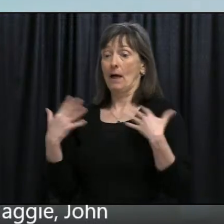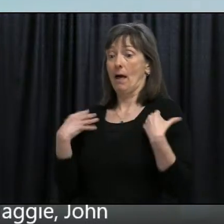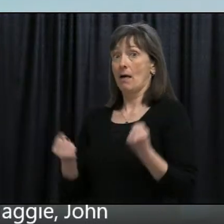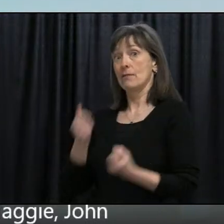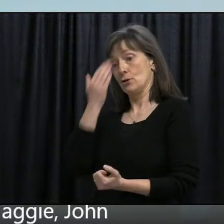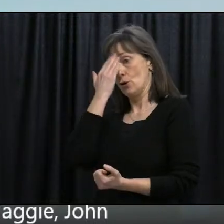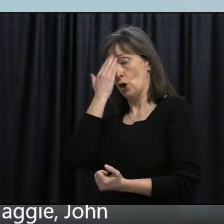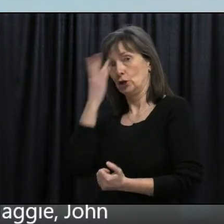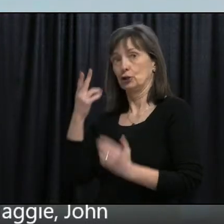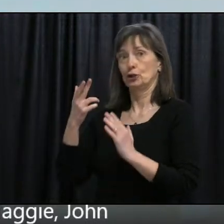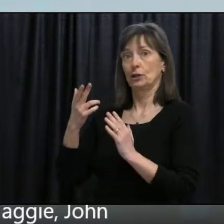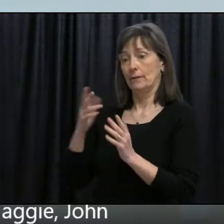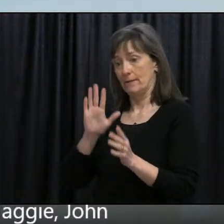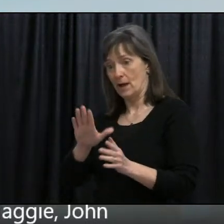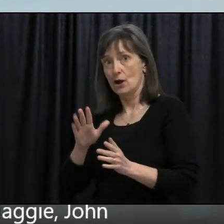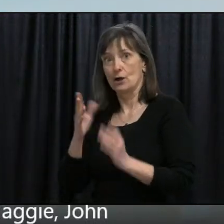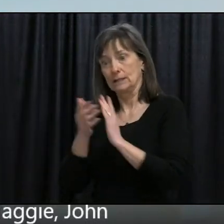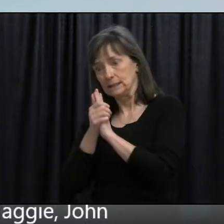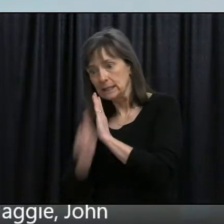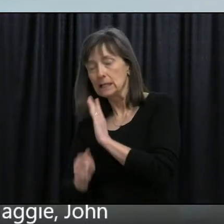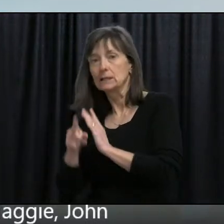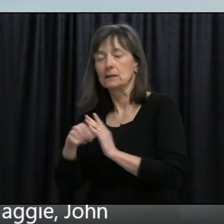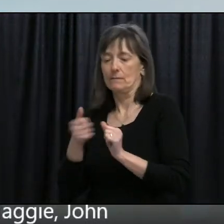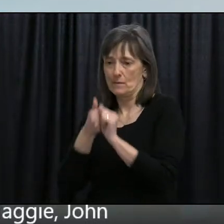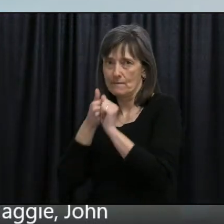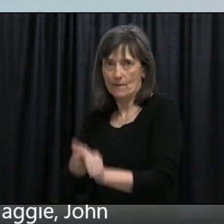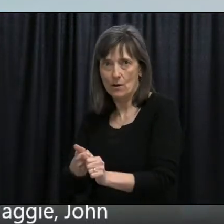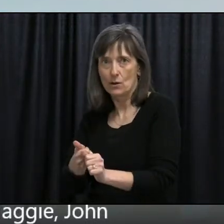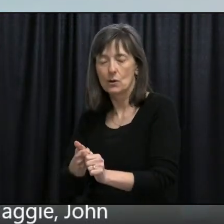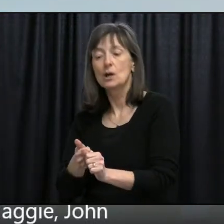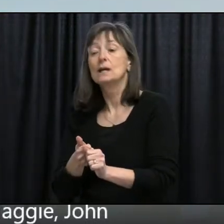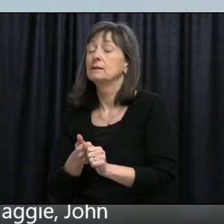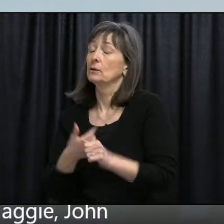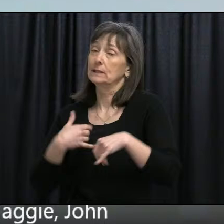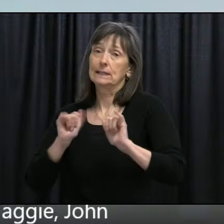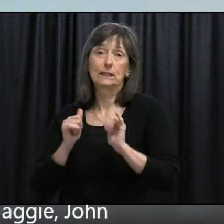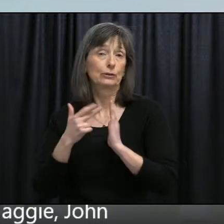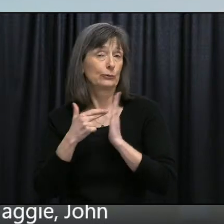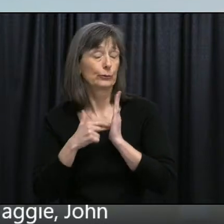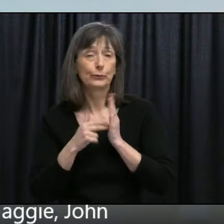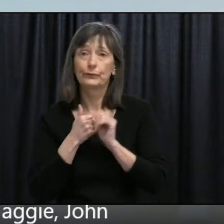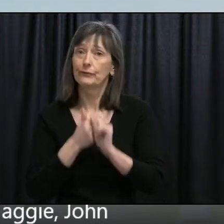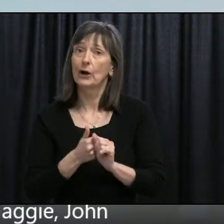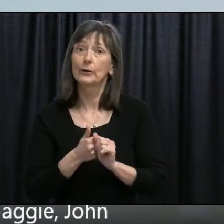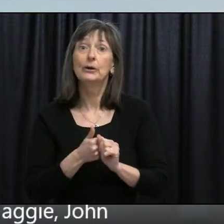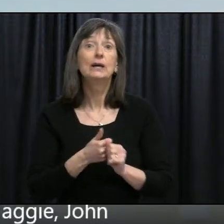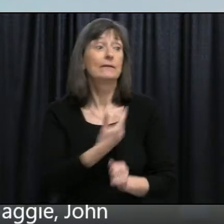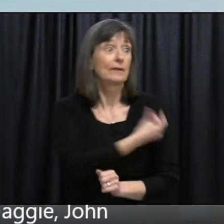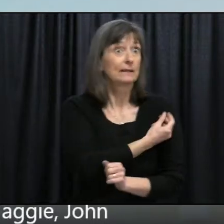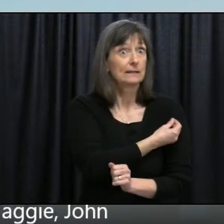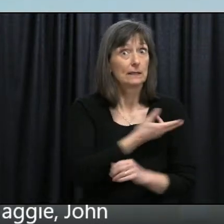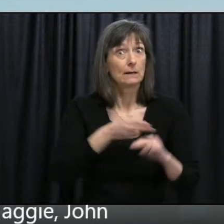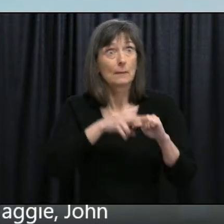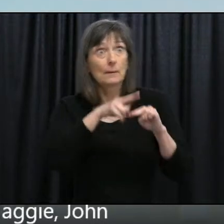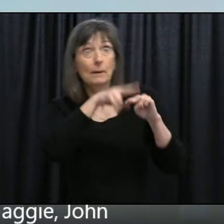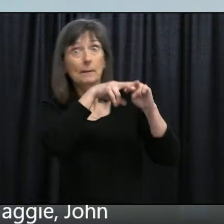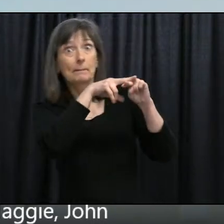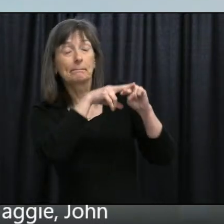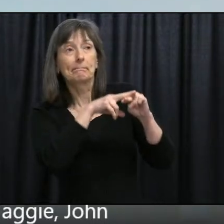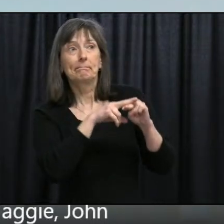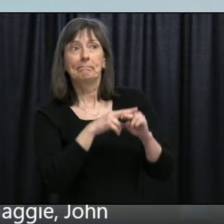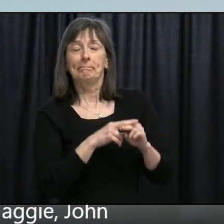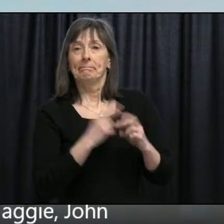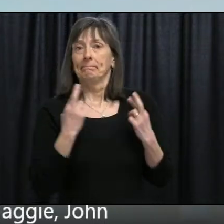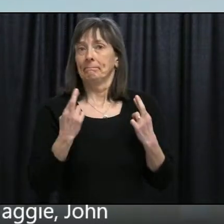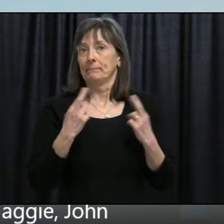at the moment. So with that, we need to hold the line on public health as our vaccine numbers increase. With that, Premier, I'll hand it back